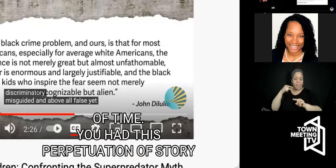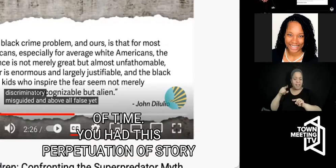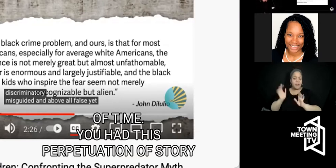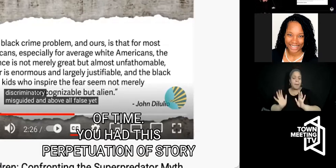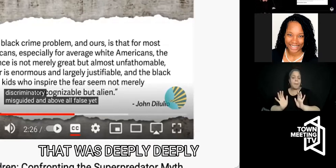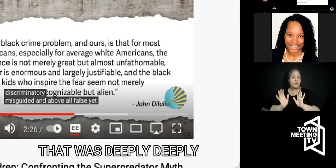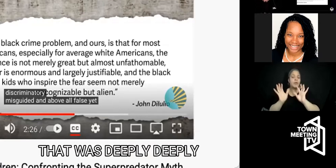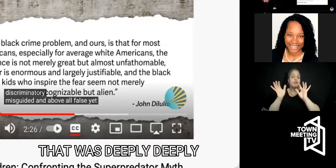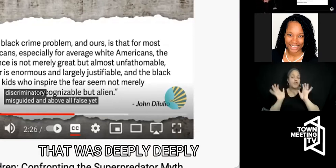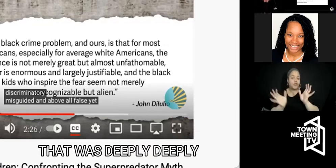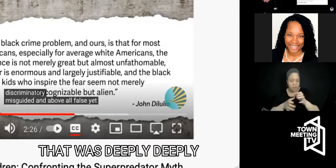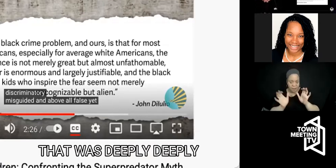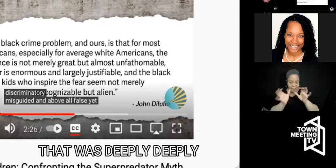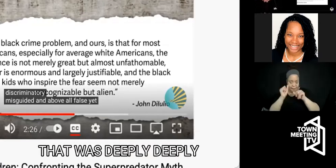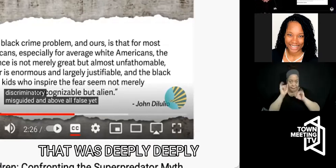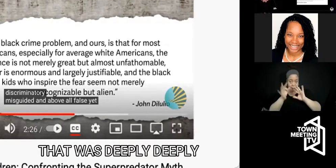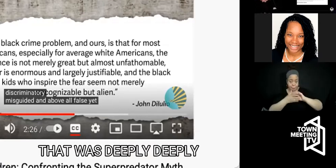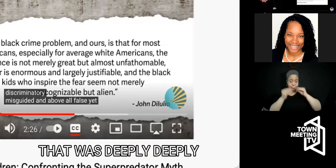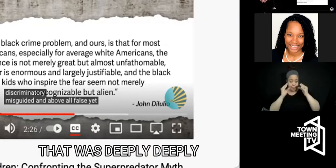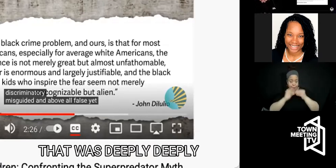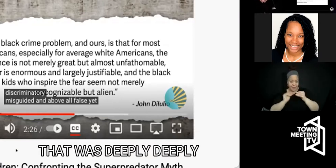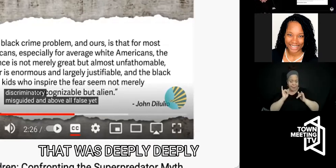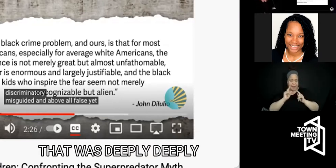was a term that through that,